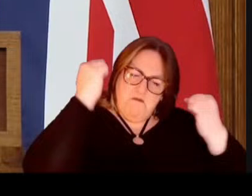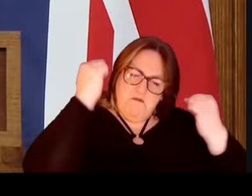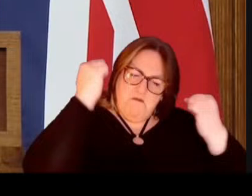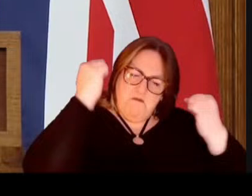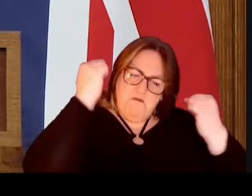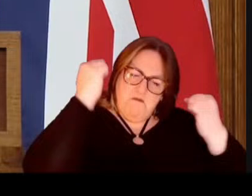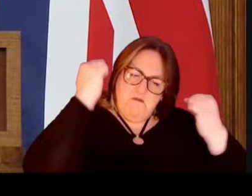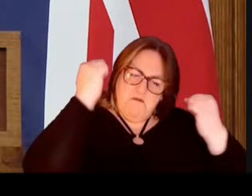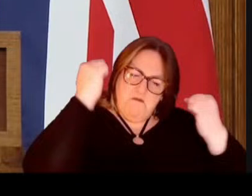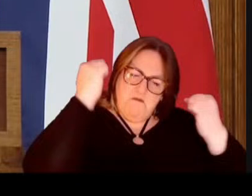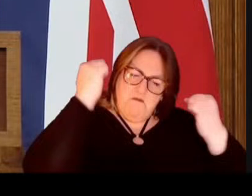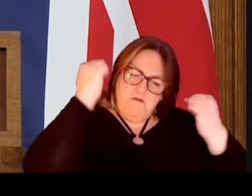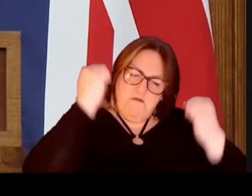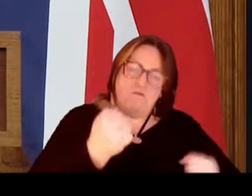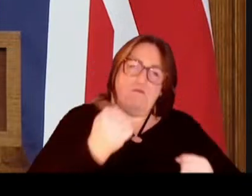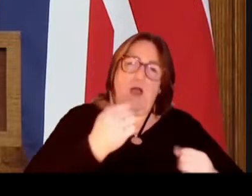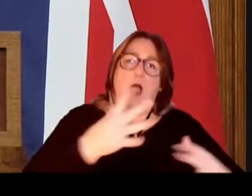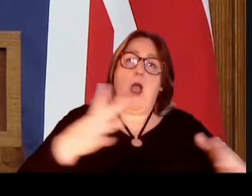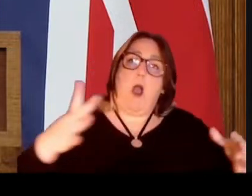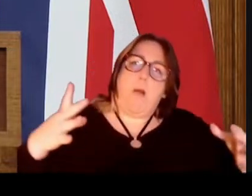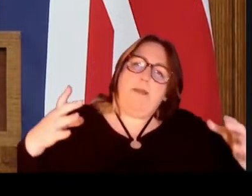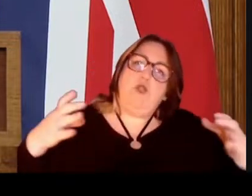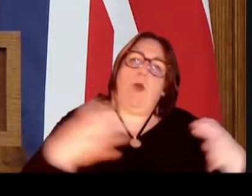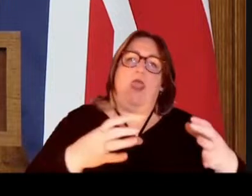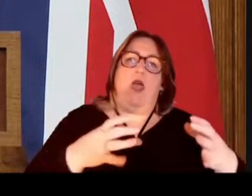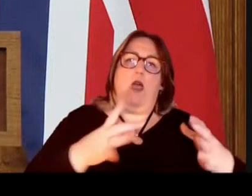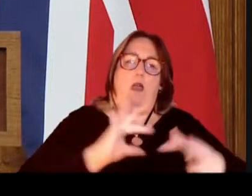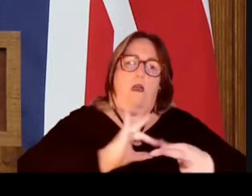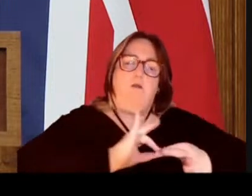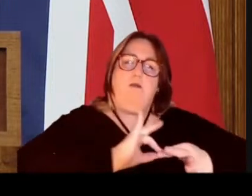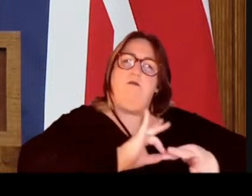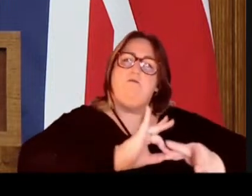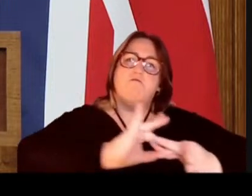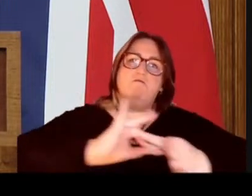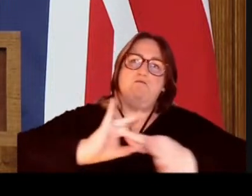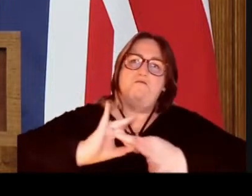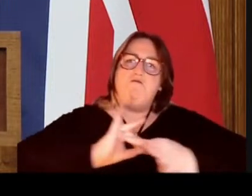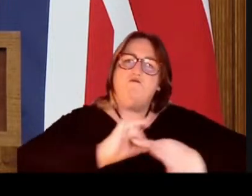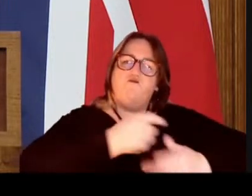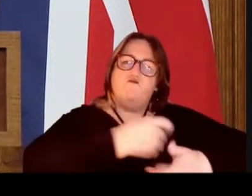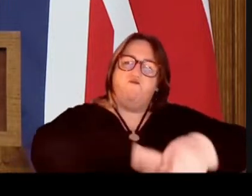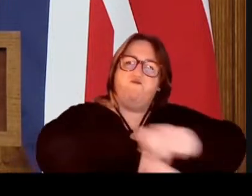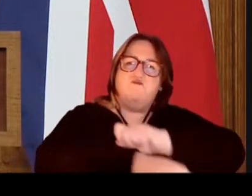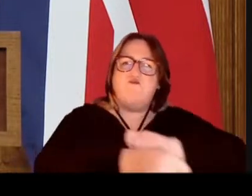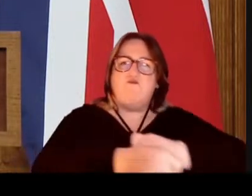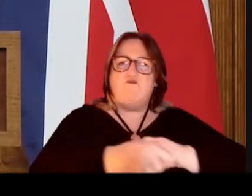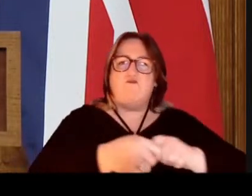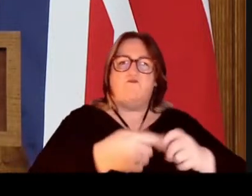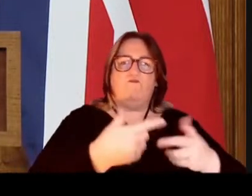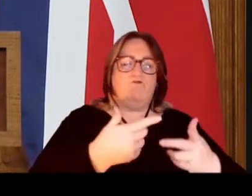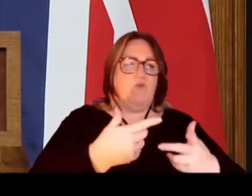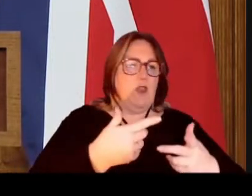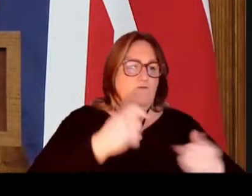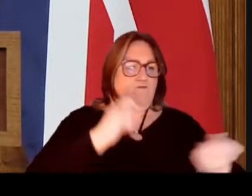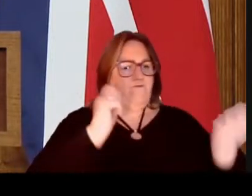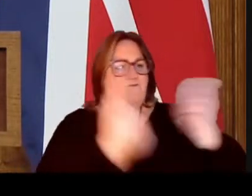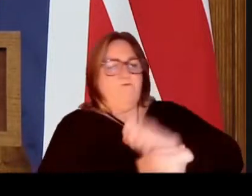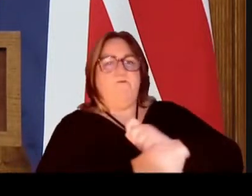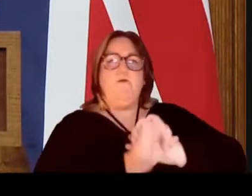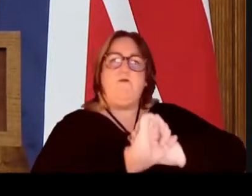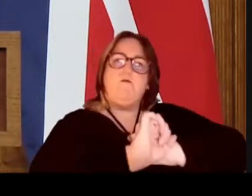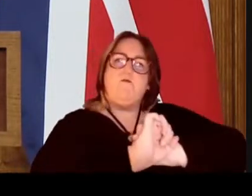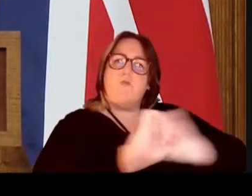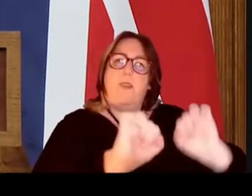other demographic, but there you go. They chose to pick up the pieces of their lives. They chose to